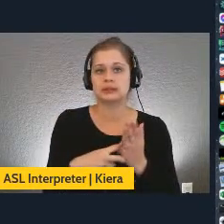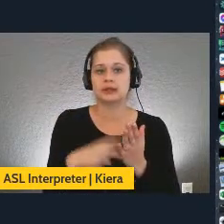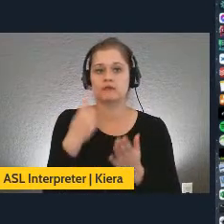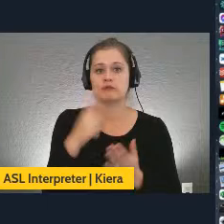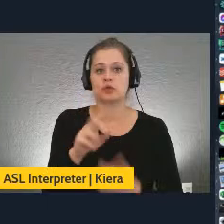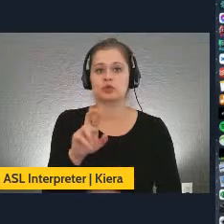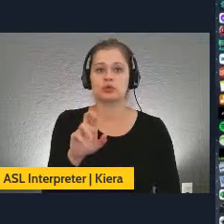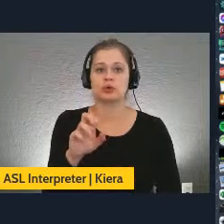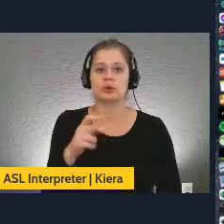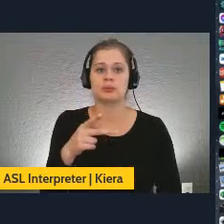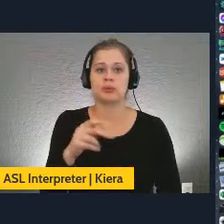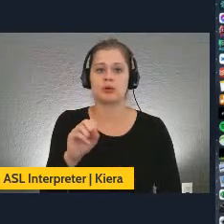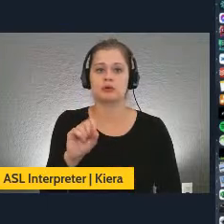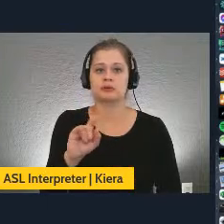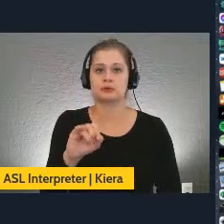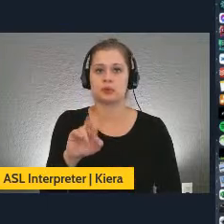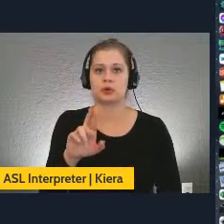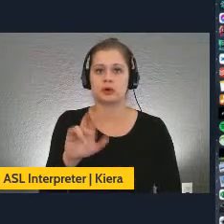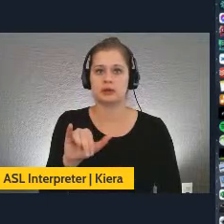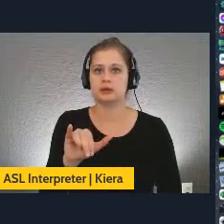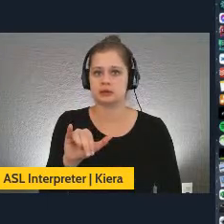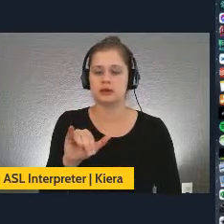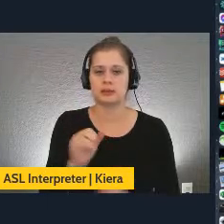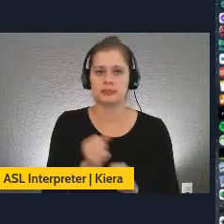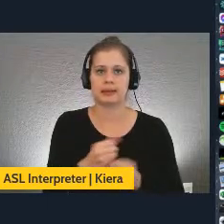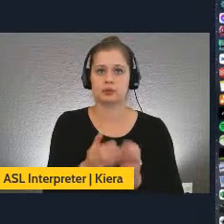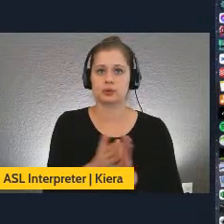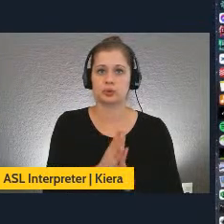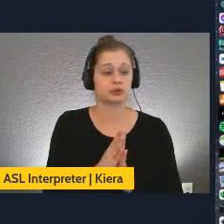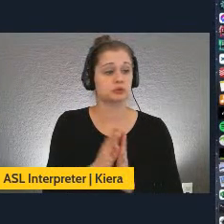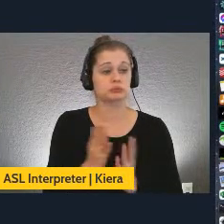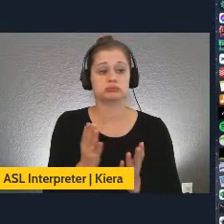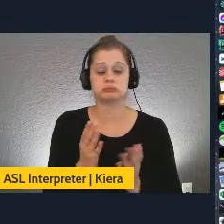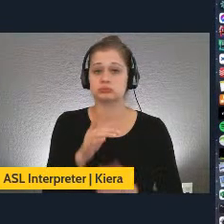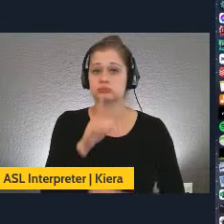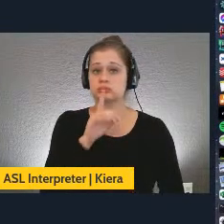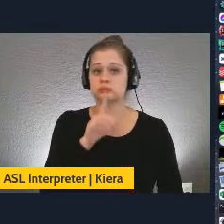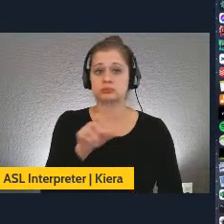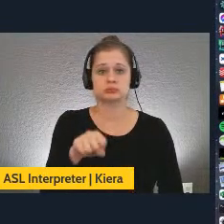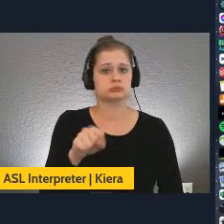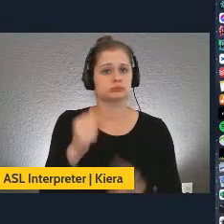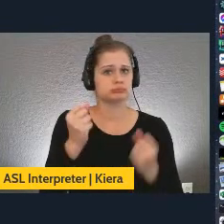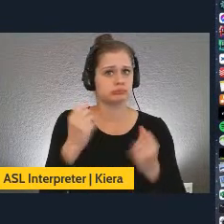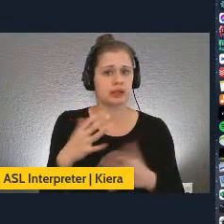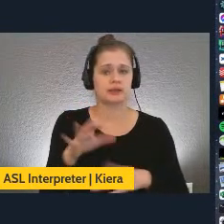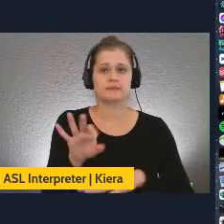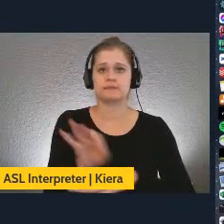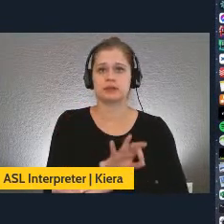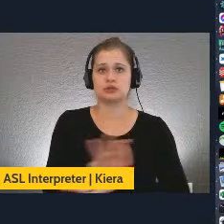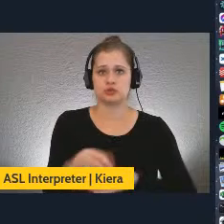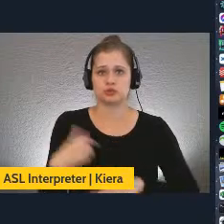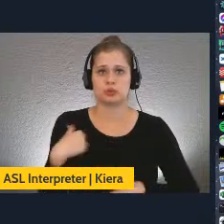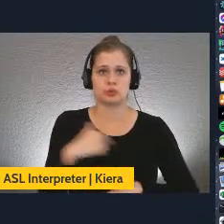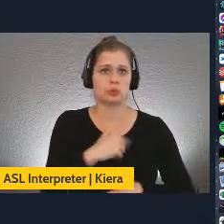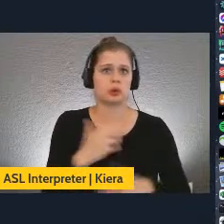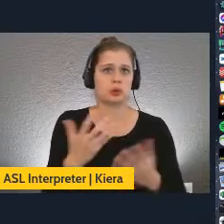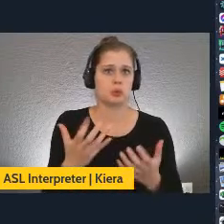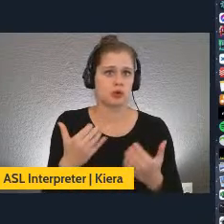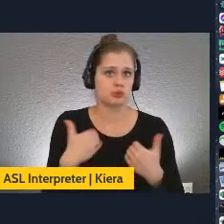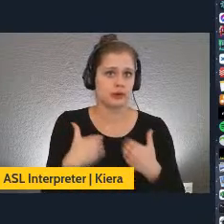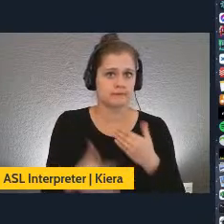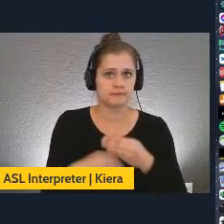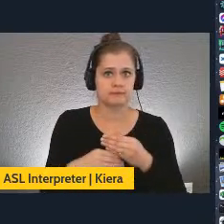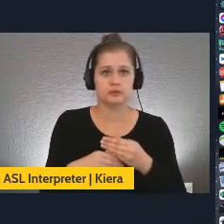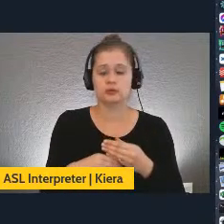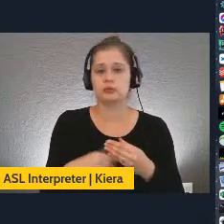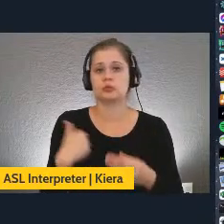make your own pull request. So yeah, there's still a ton of features you would like to have, and we are open